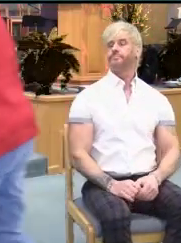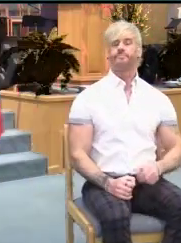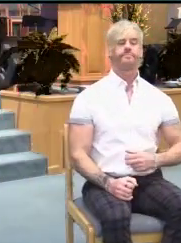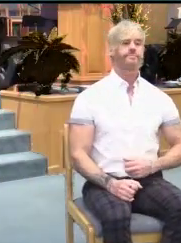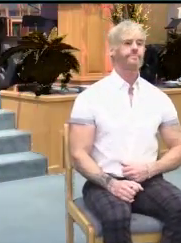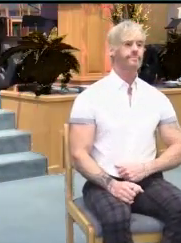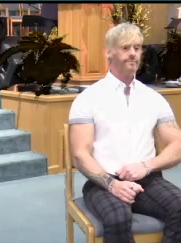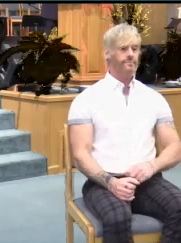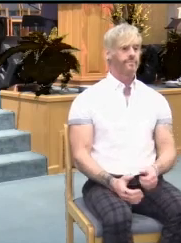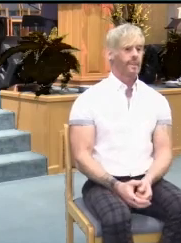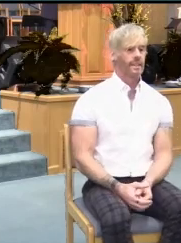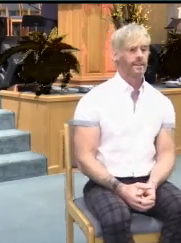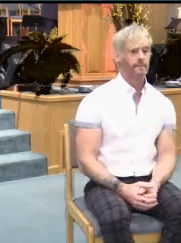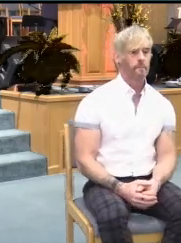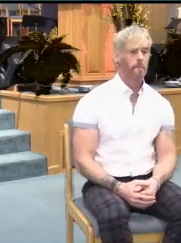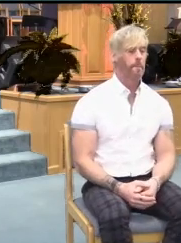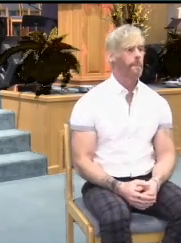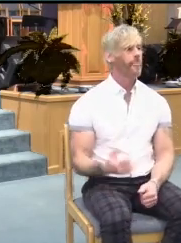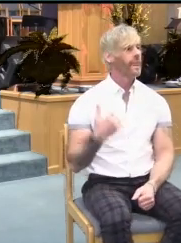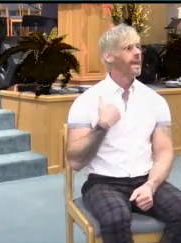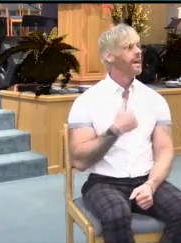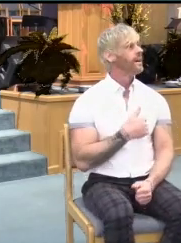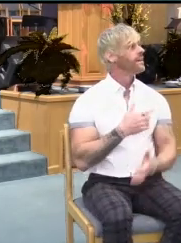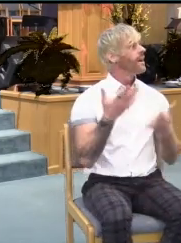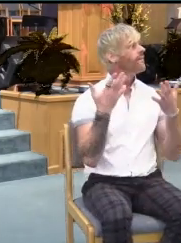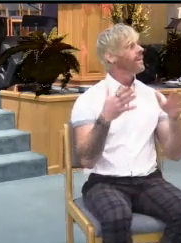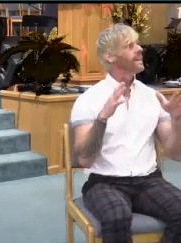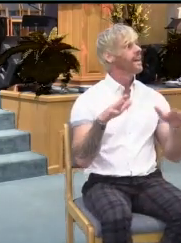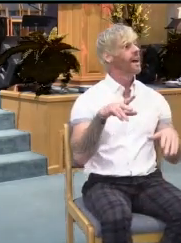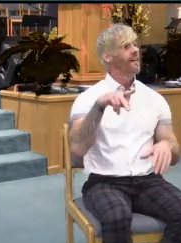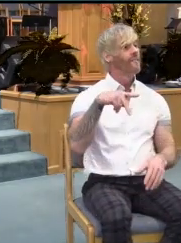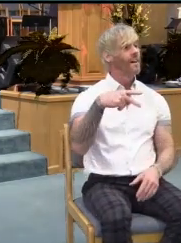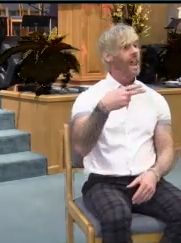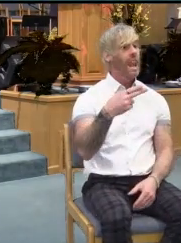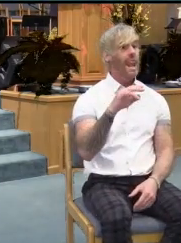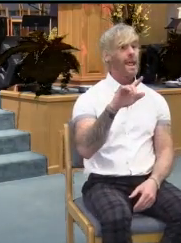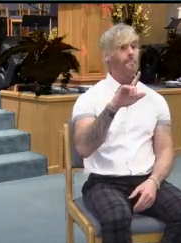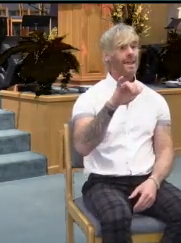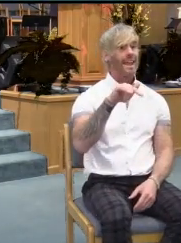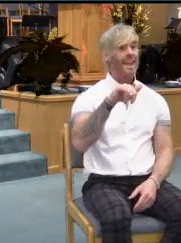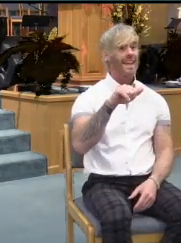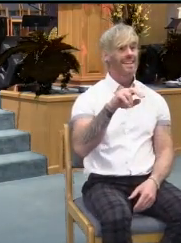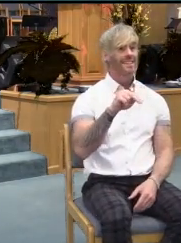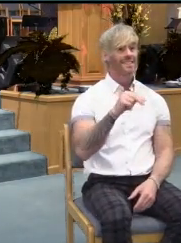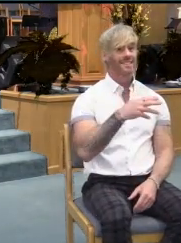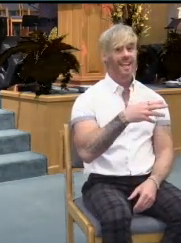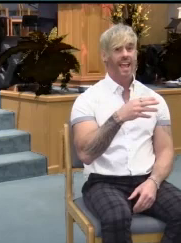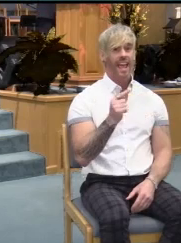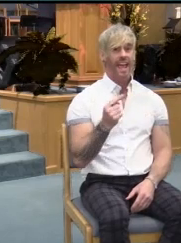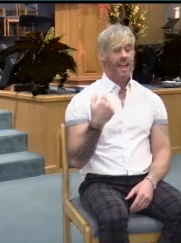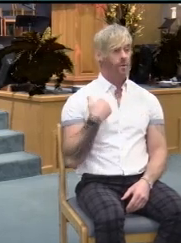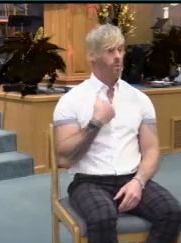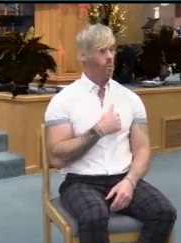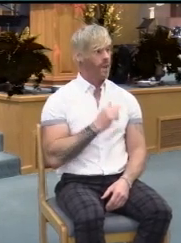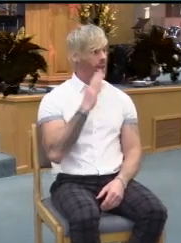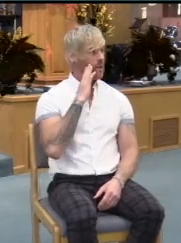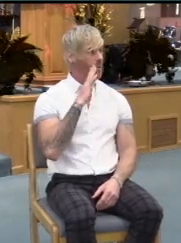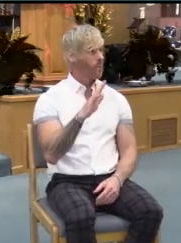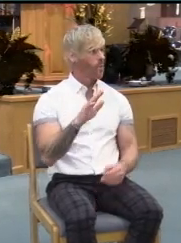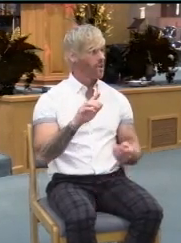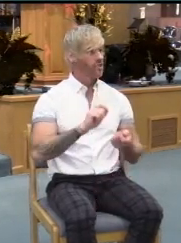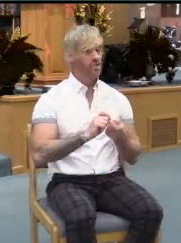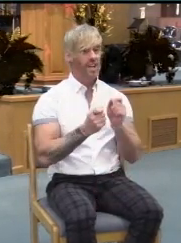getting close to wrapping up Philippians, and as Derek has said, we're about to move into Daniel. And I love